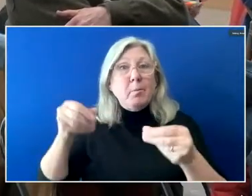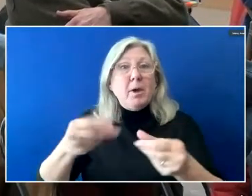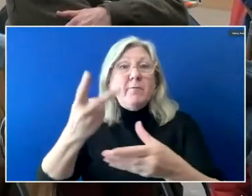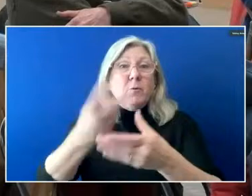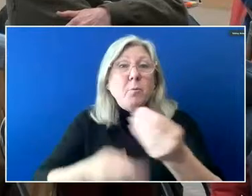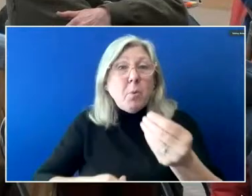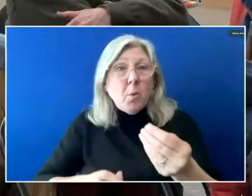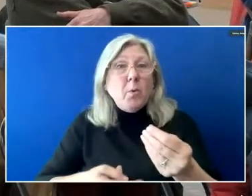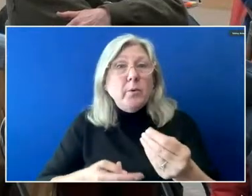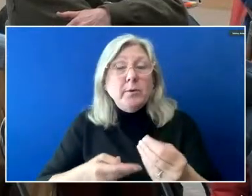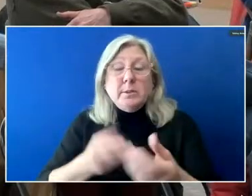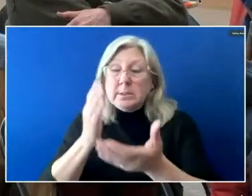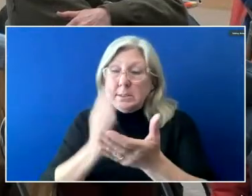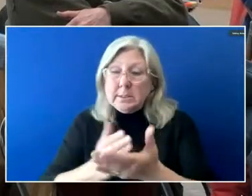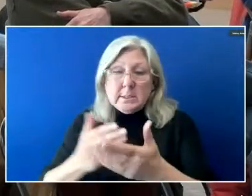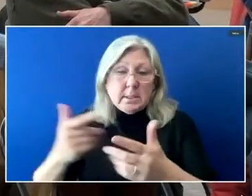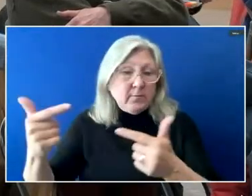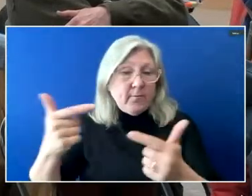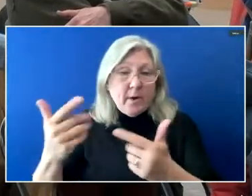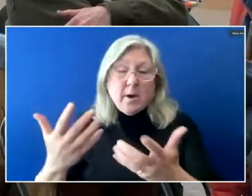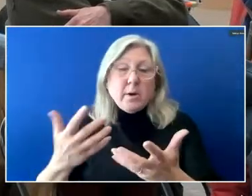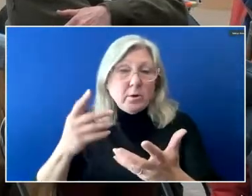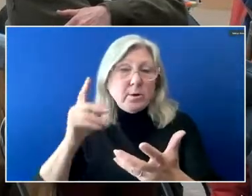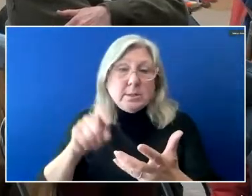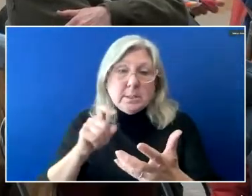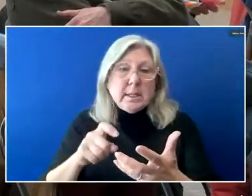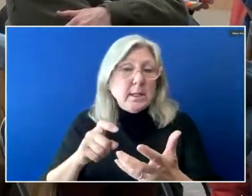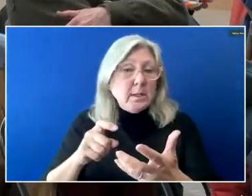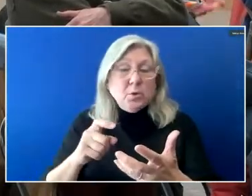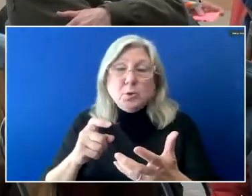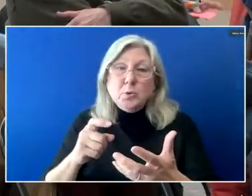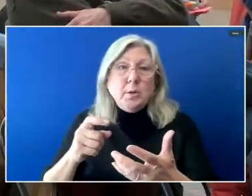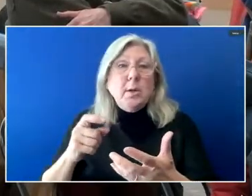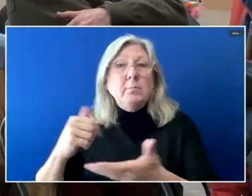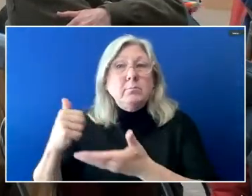in and hostages out it is an absolute